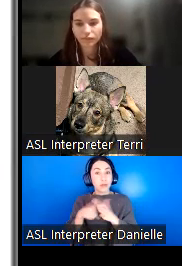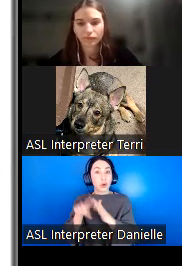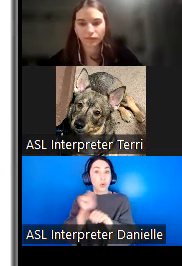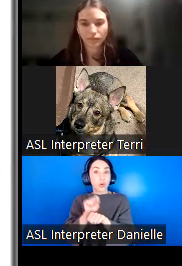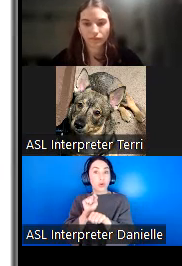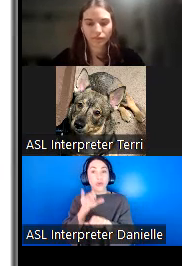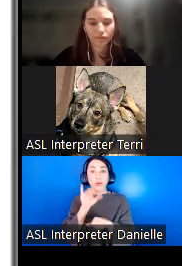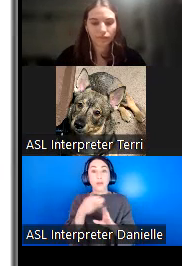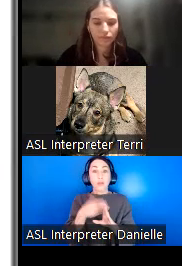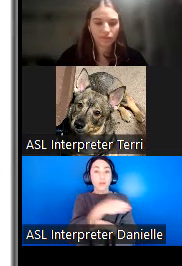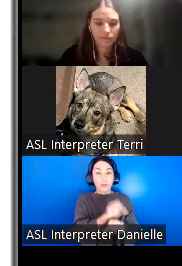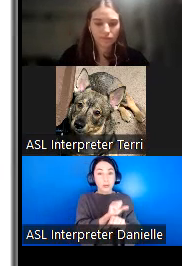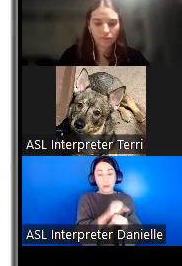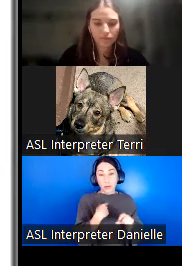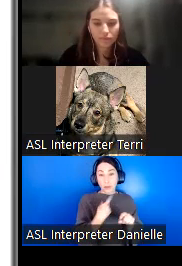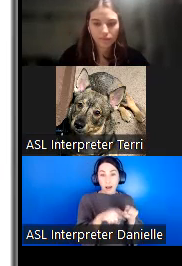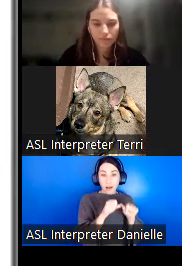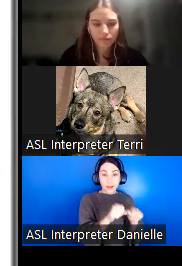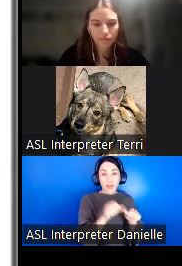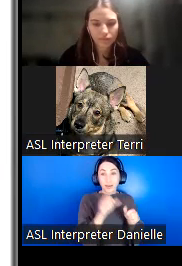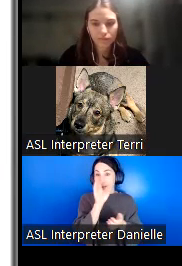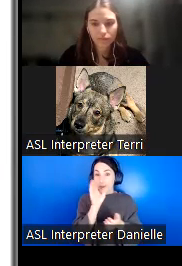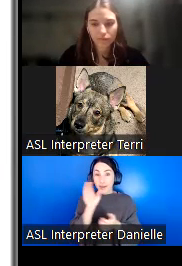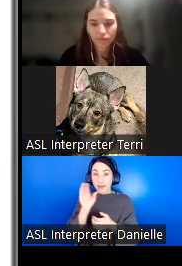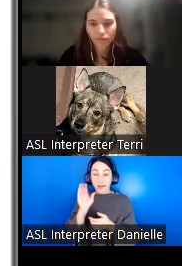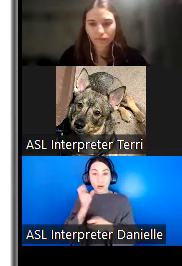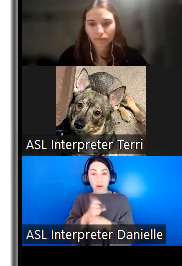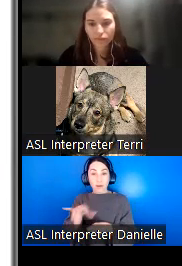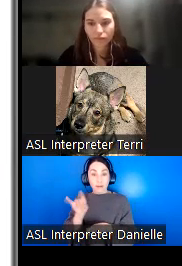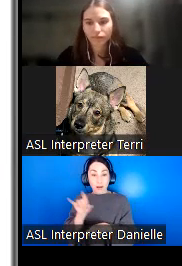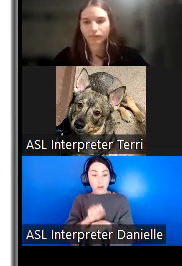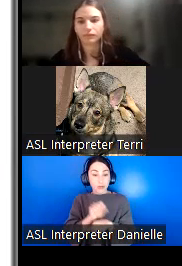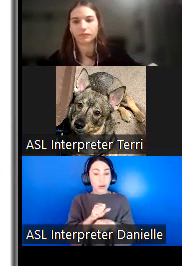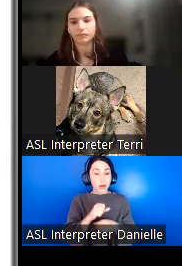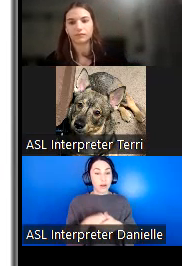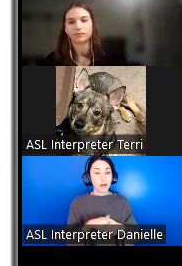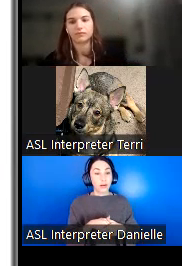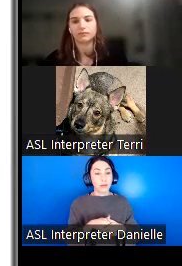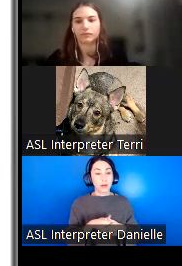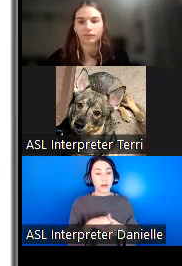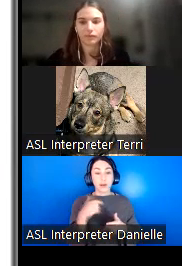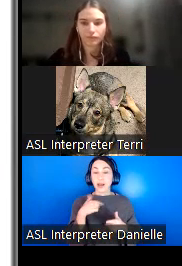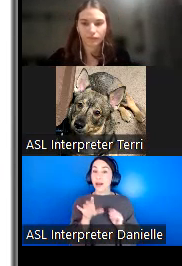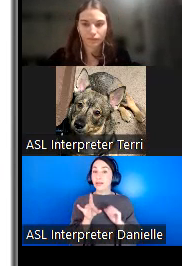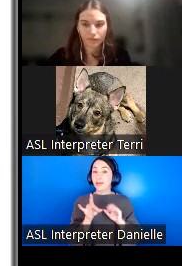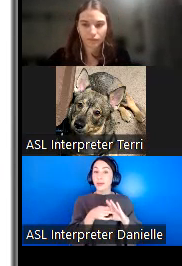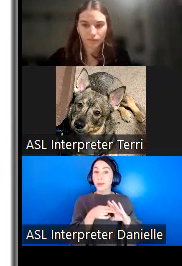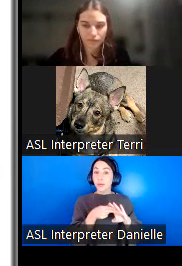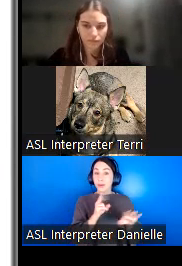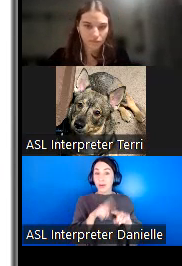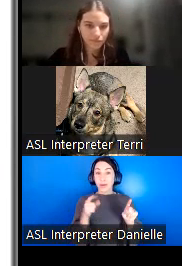previous job. I wasn't able to find a job afterwards. I ended up quitting without having anywhere to go in terms of a